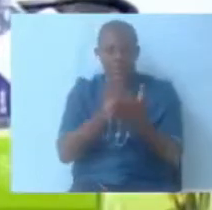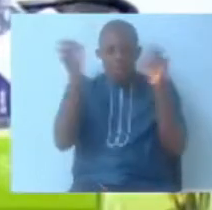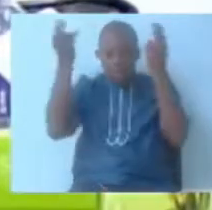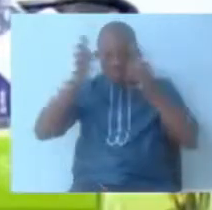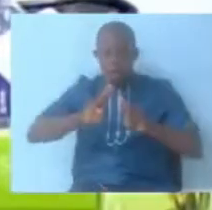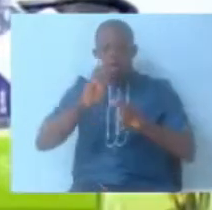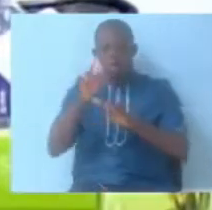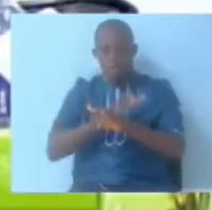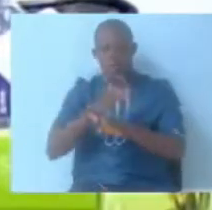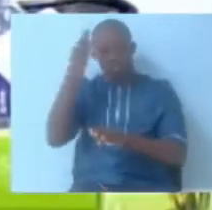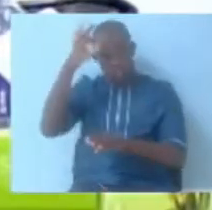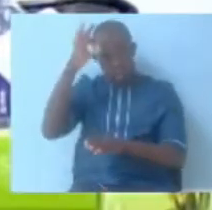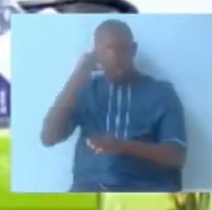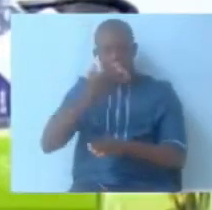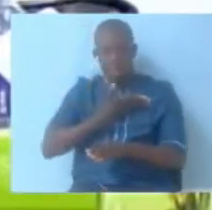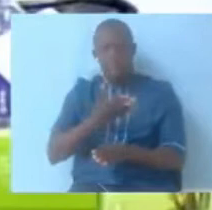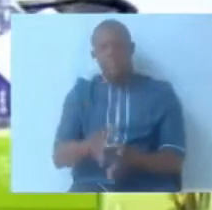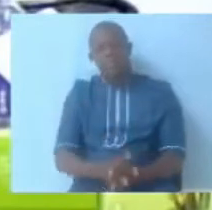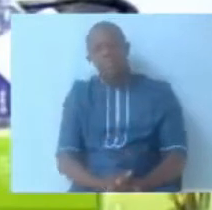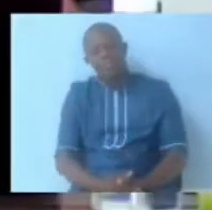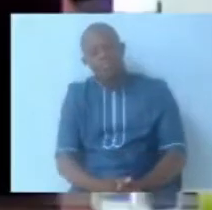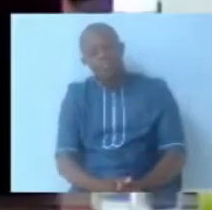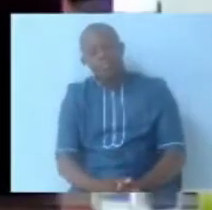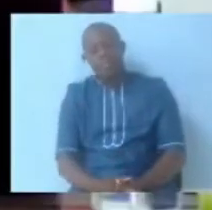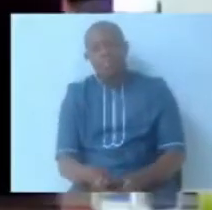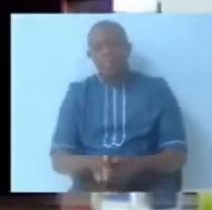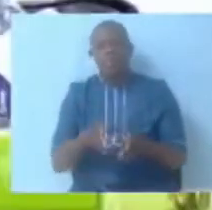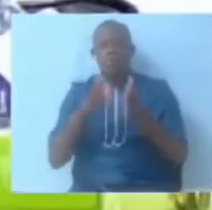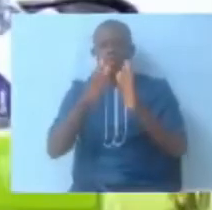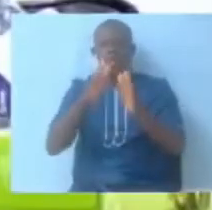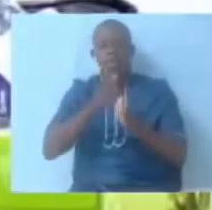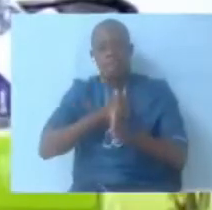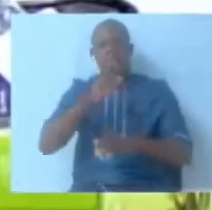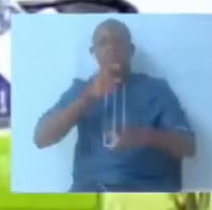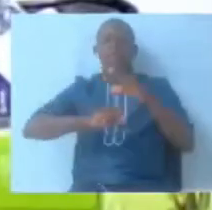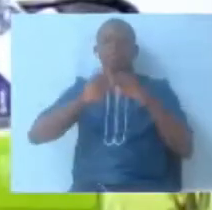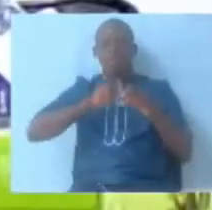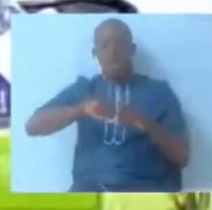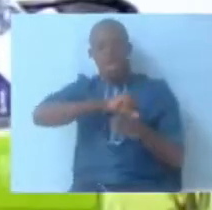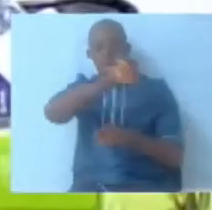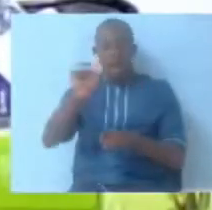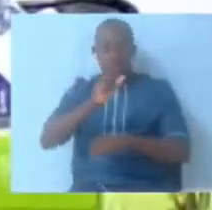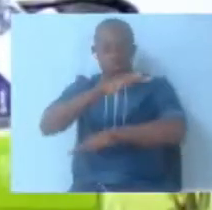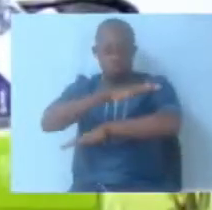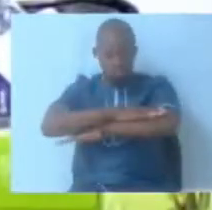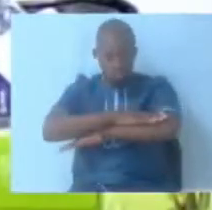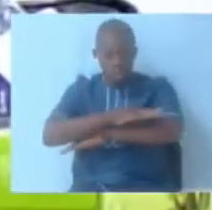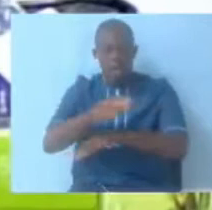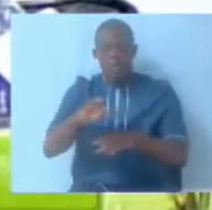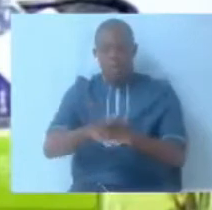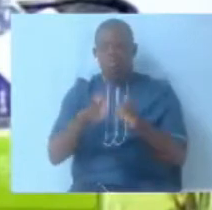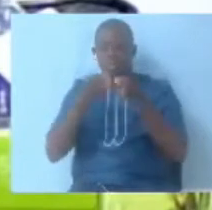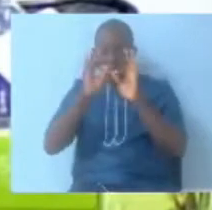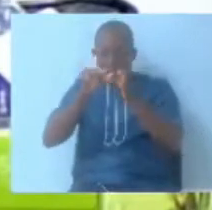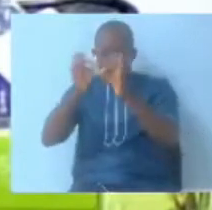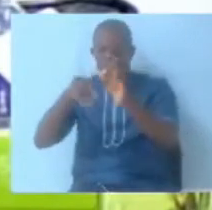Sharia kitindir kunyal tole. That's my professional and academic background. Wala mo na londo